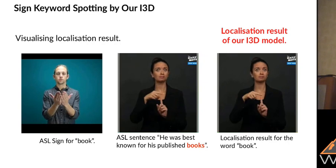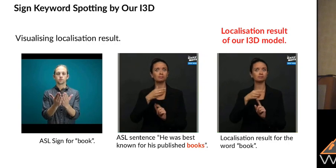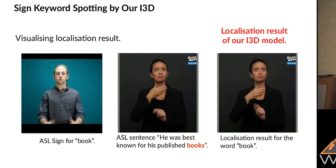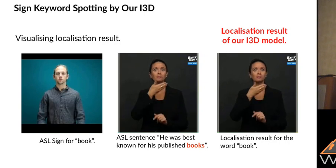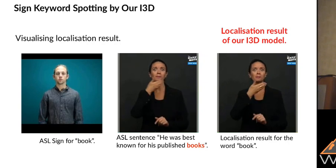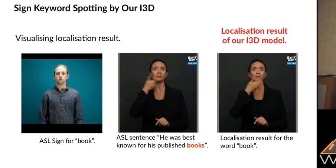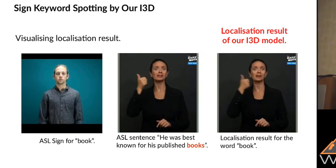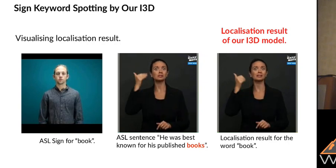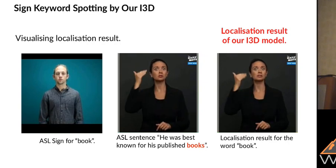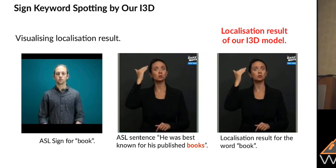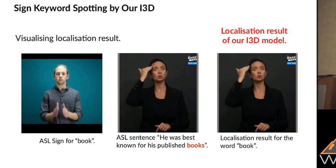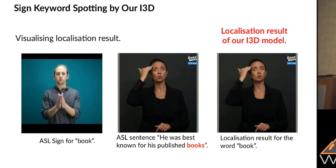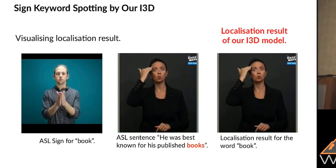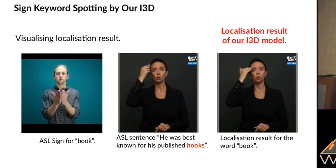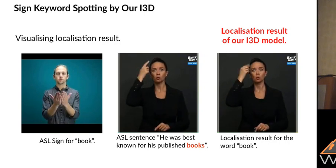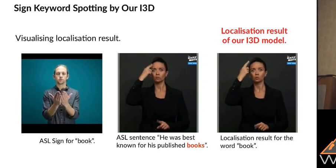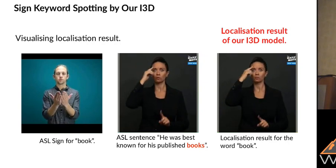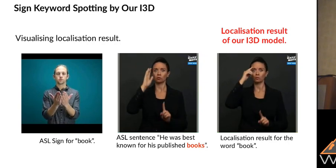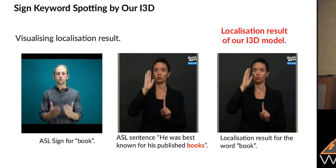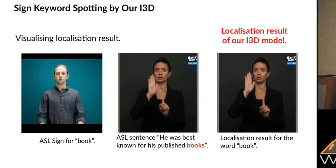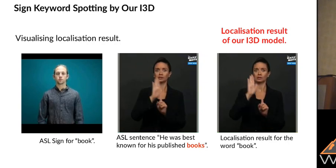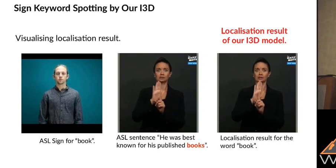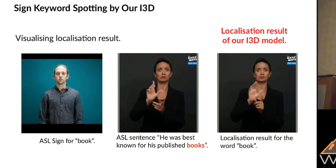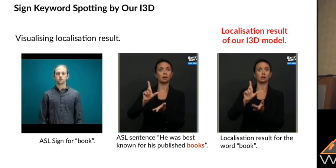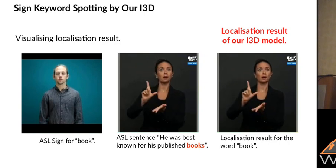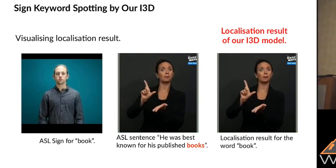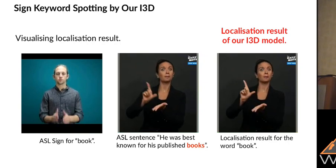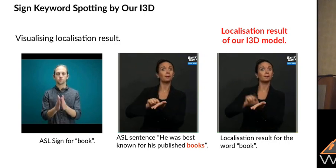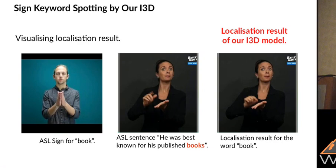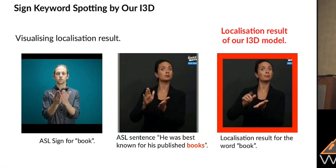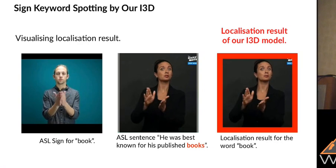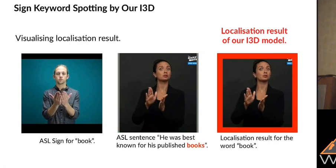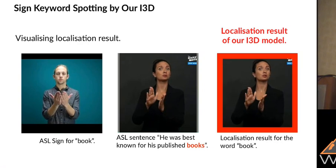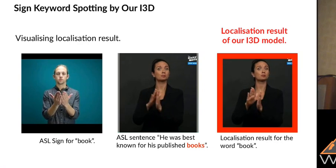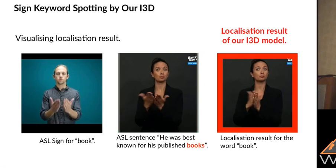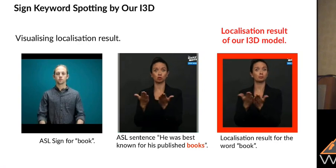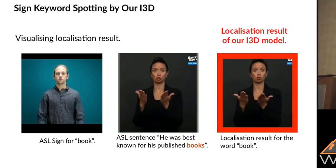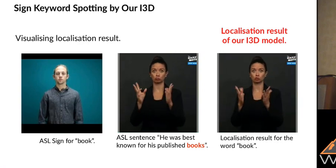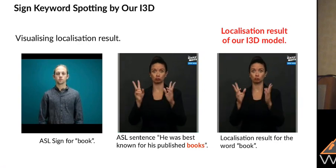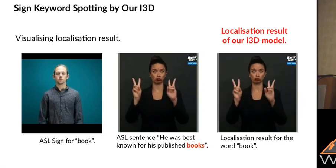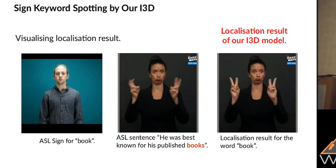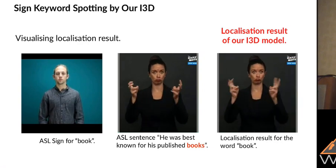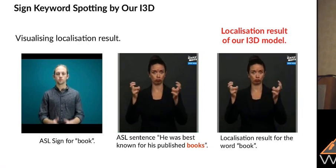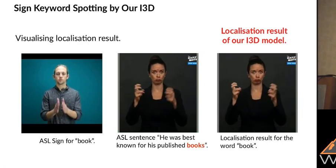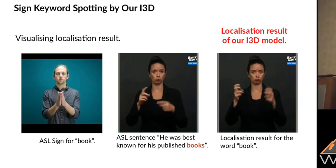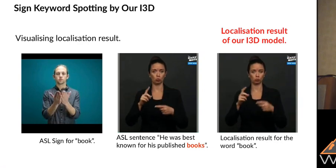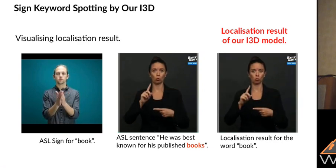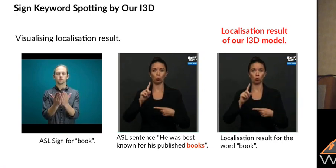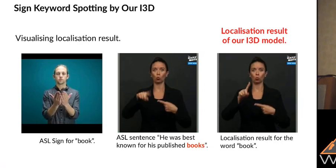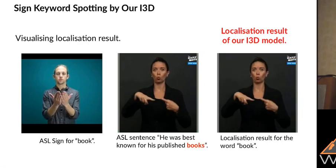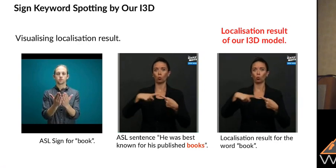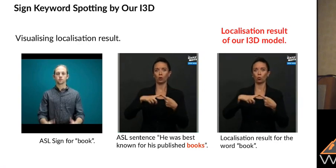In this example, it's shown the sign for book. In the middle, we have a video of a sentence in sign language